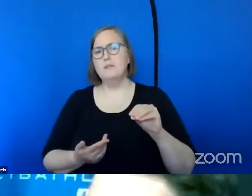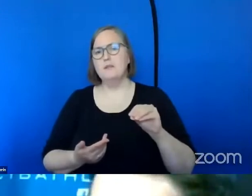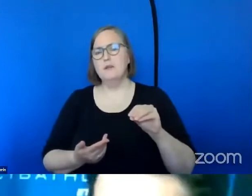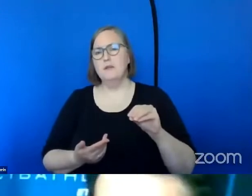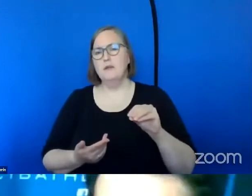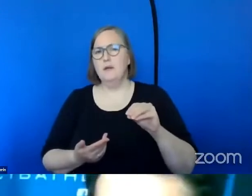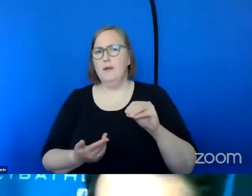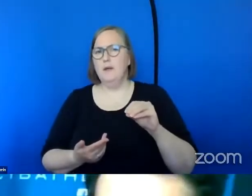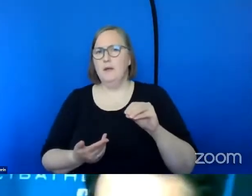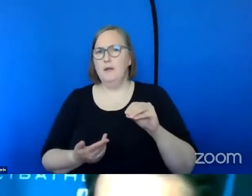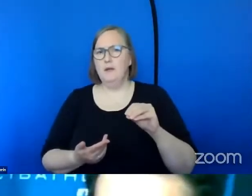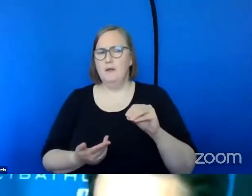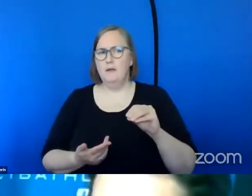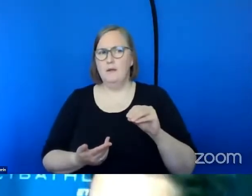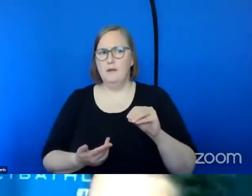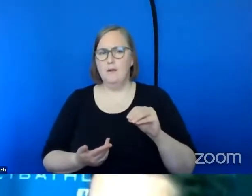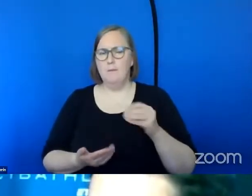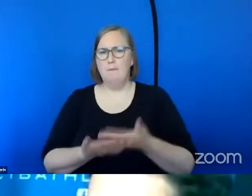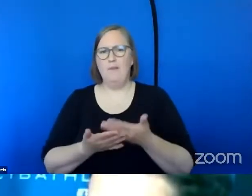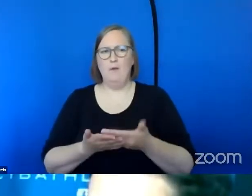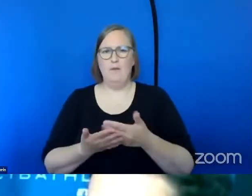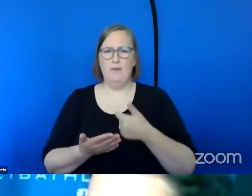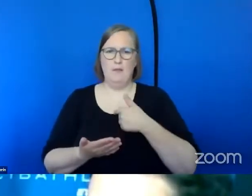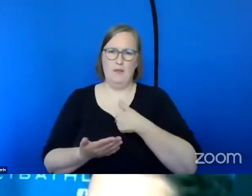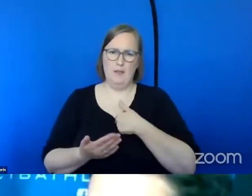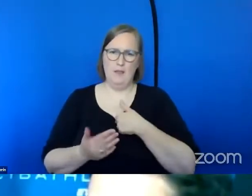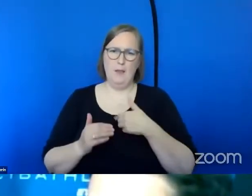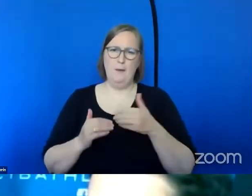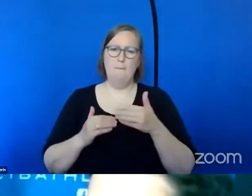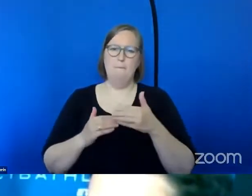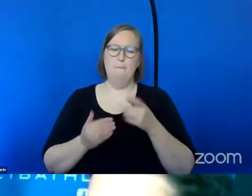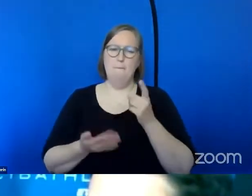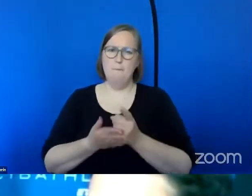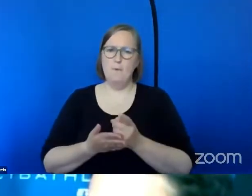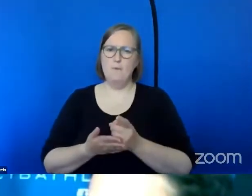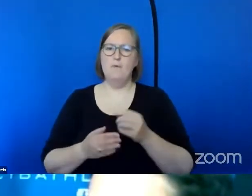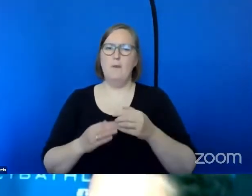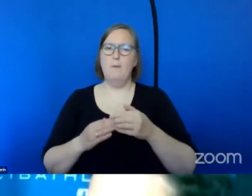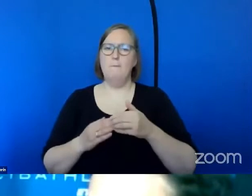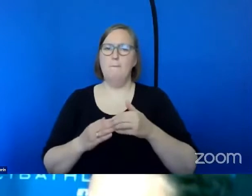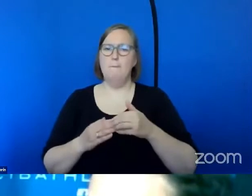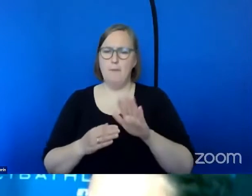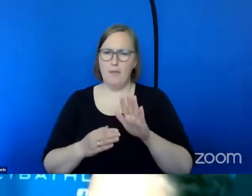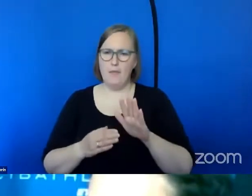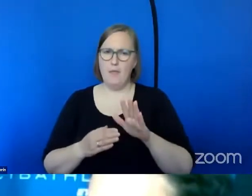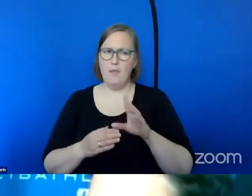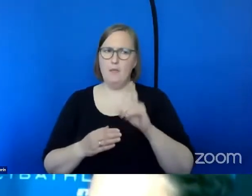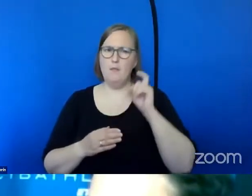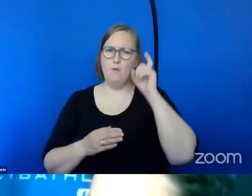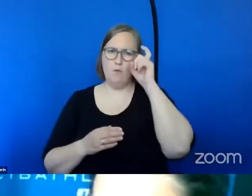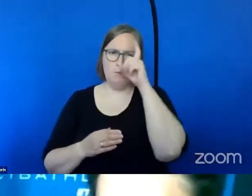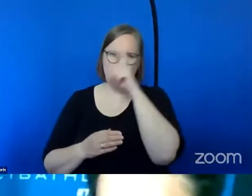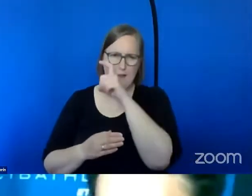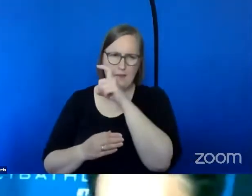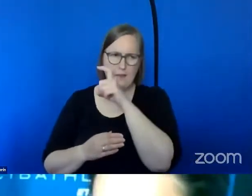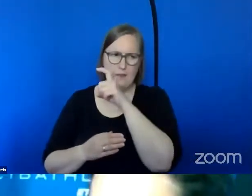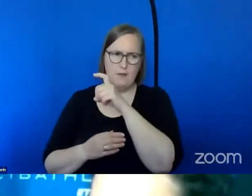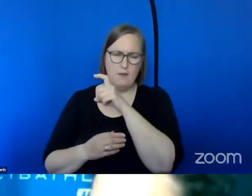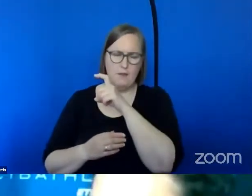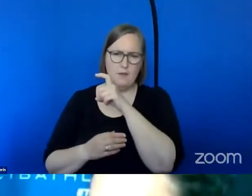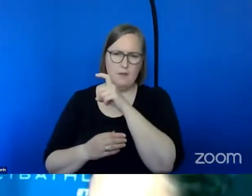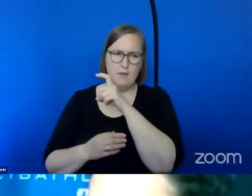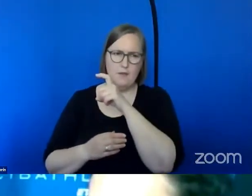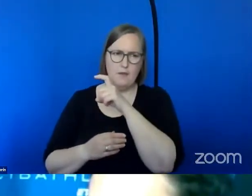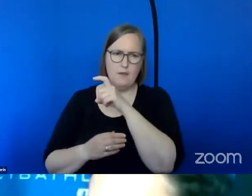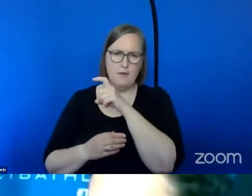used. Yes, and more training. And we have more than 2 years for training. And I